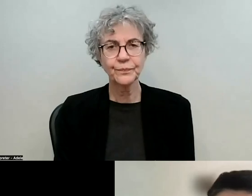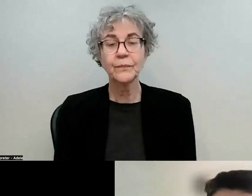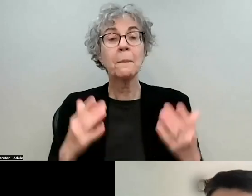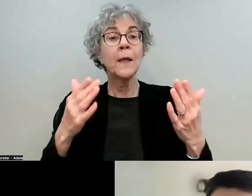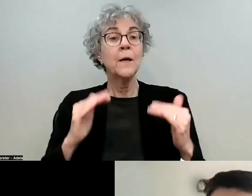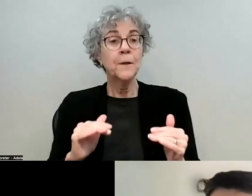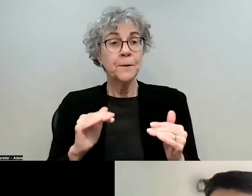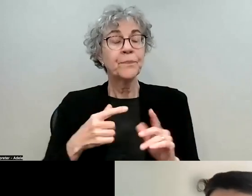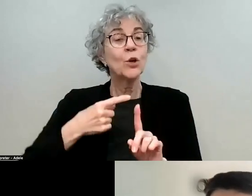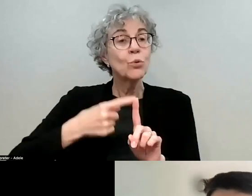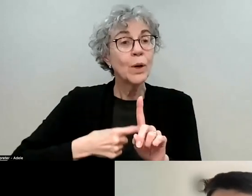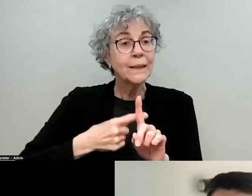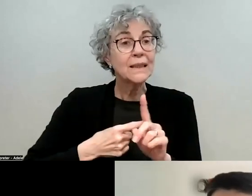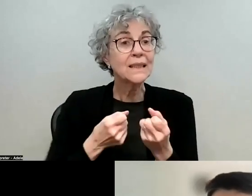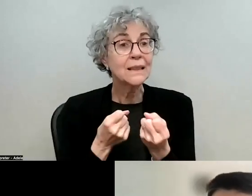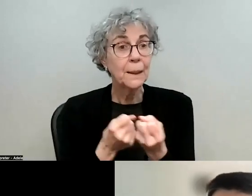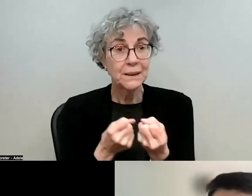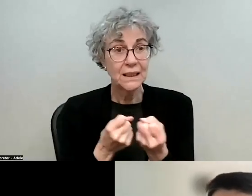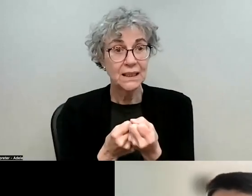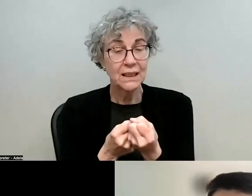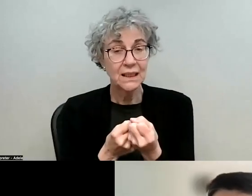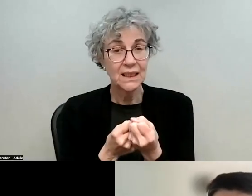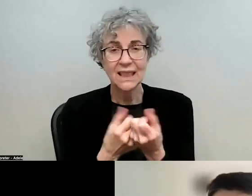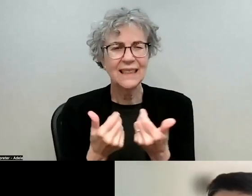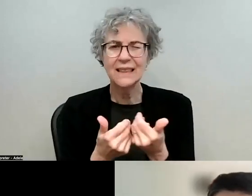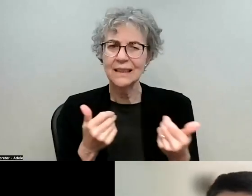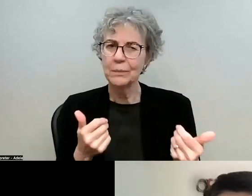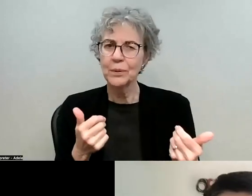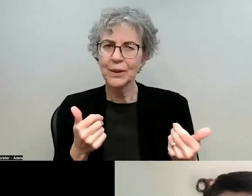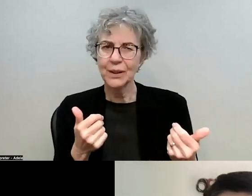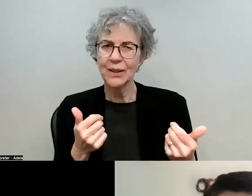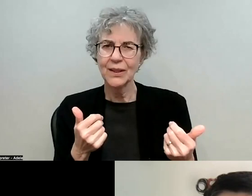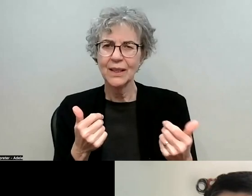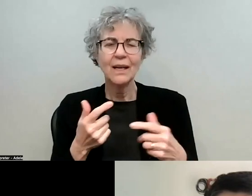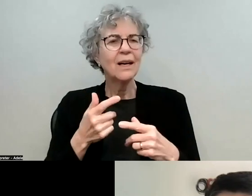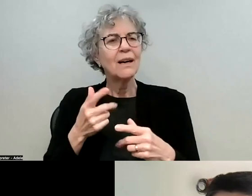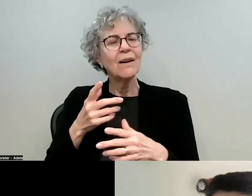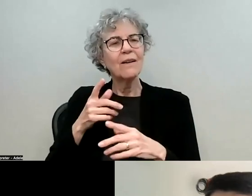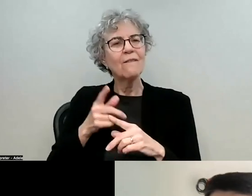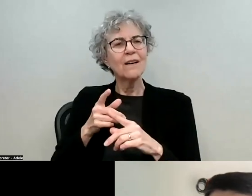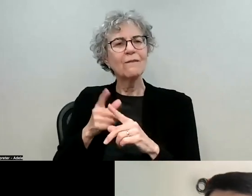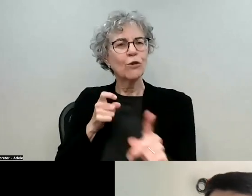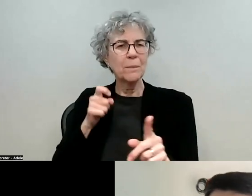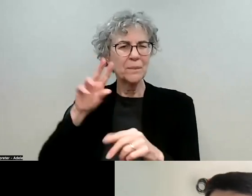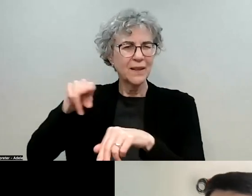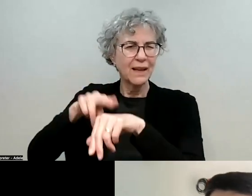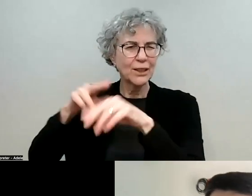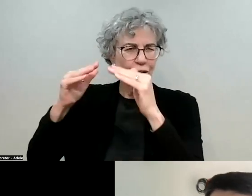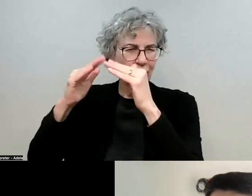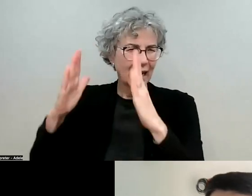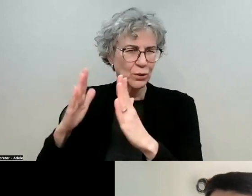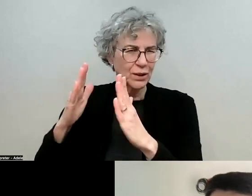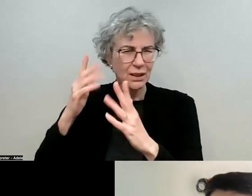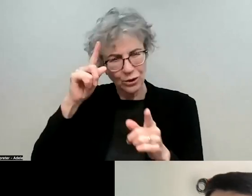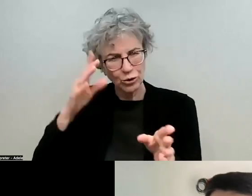The question around rent subsidies are separate and apart from what we're getting from the National Housing Strategy. Won't know until